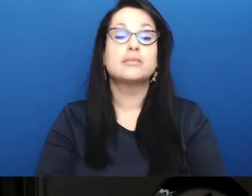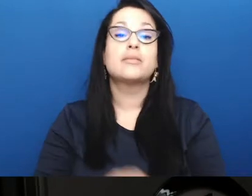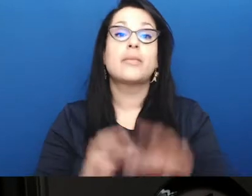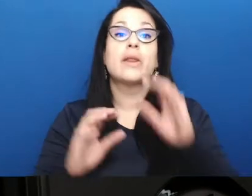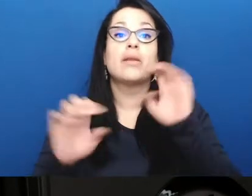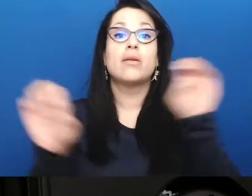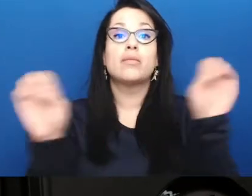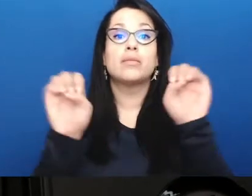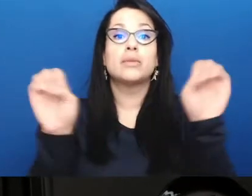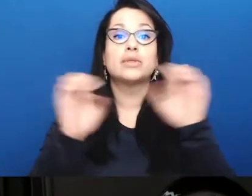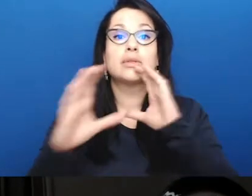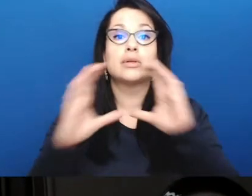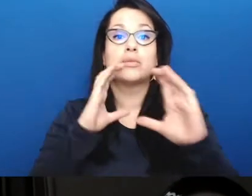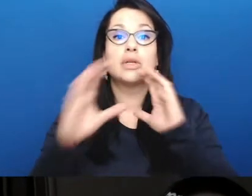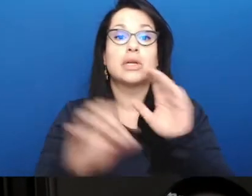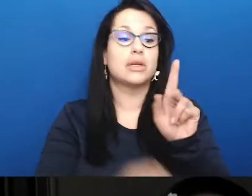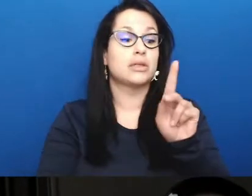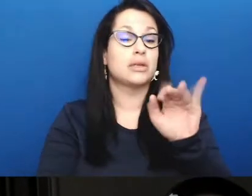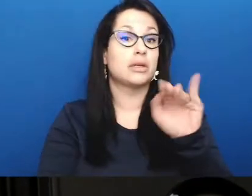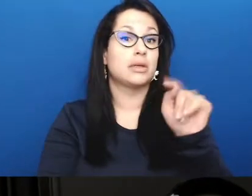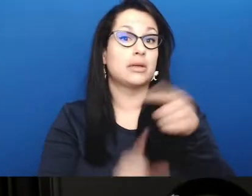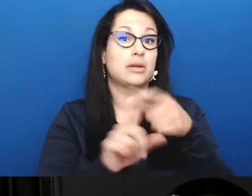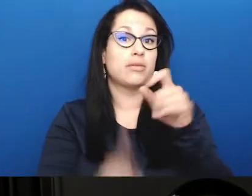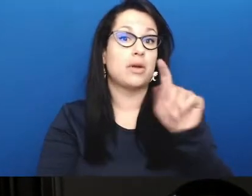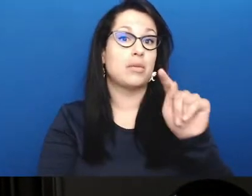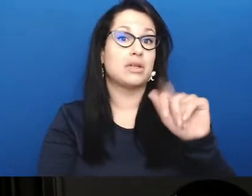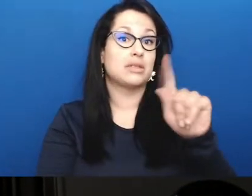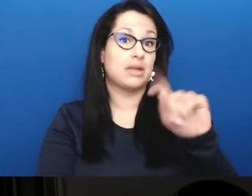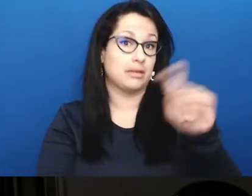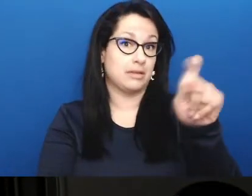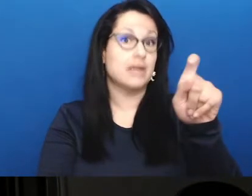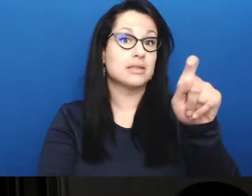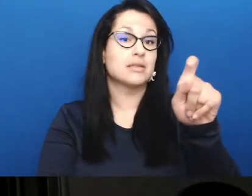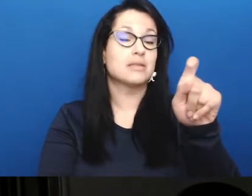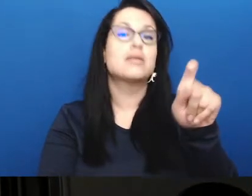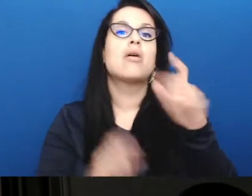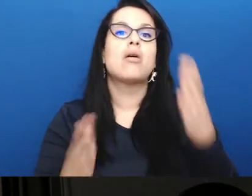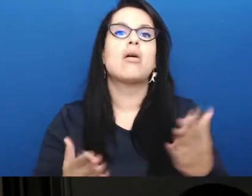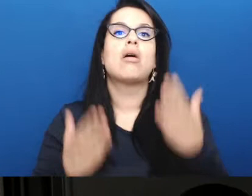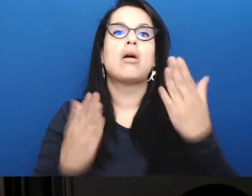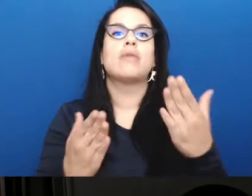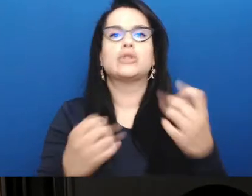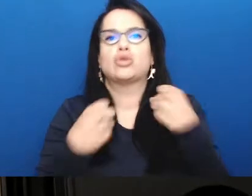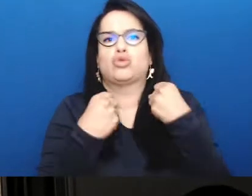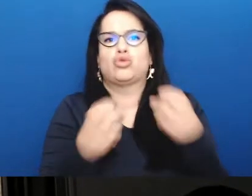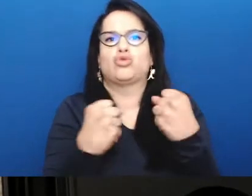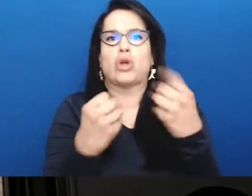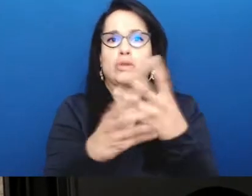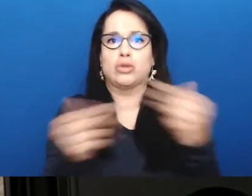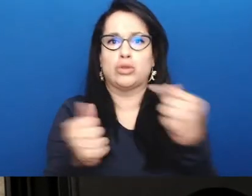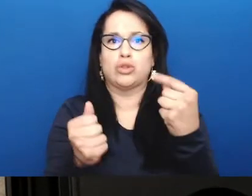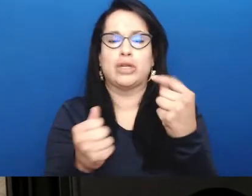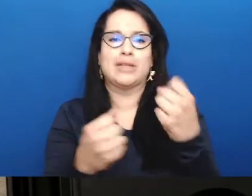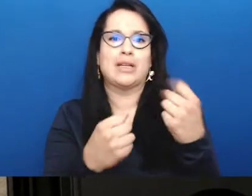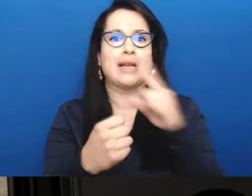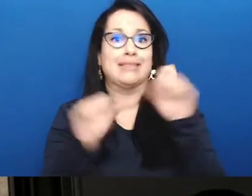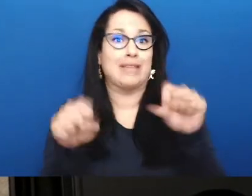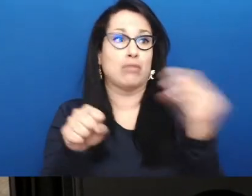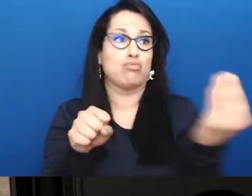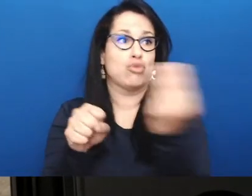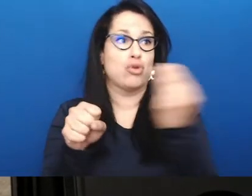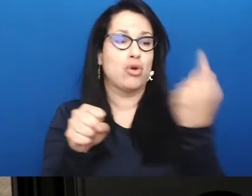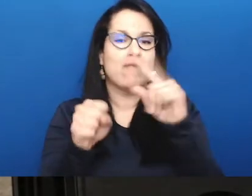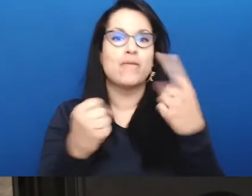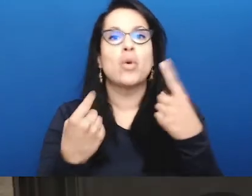The Emergency Communications Kit, brought to you by Teltex, offers a powerful portable solution for accessible